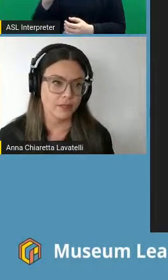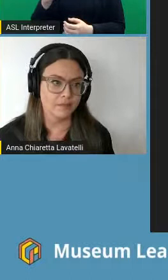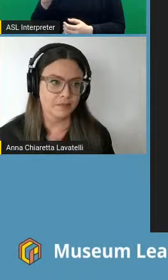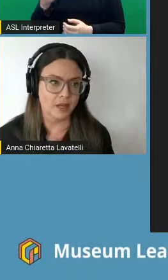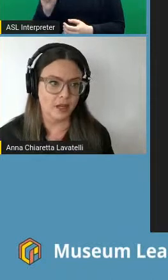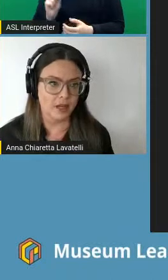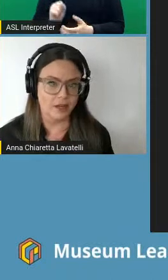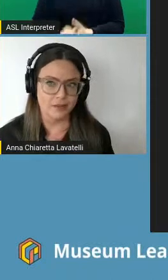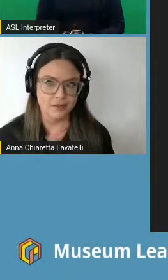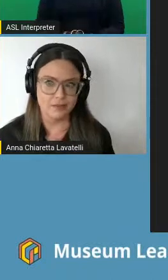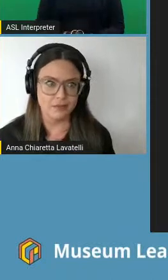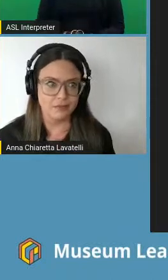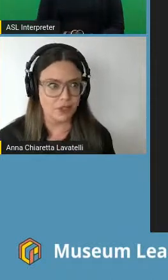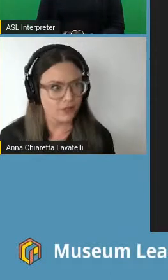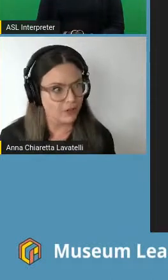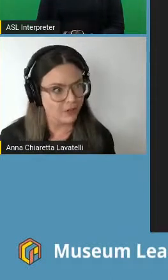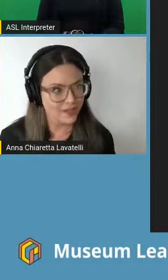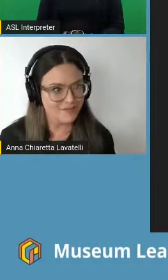more